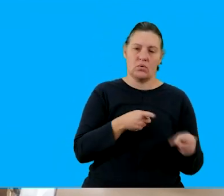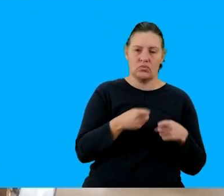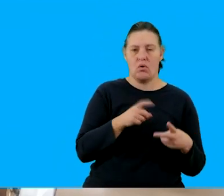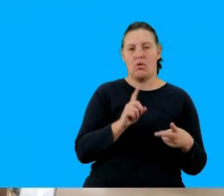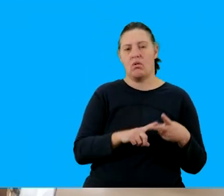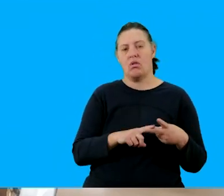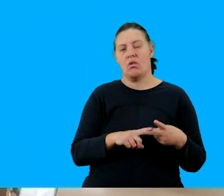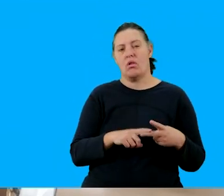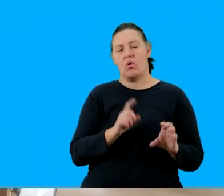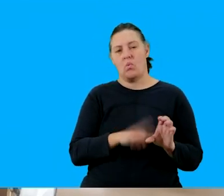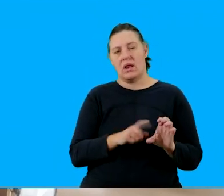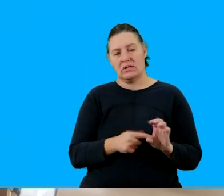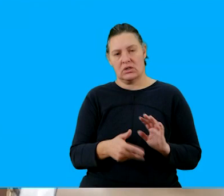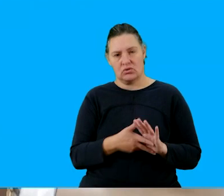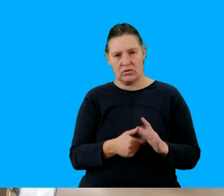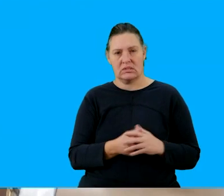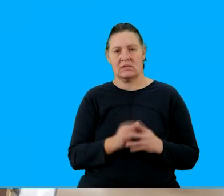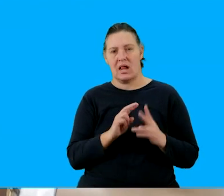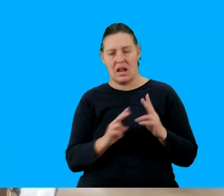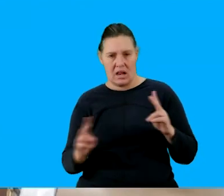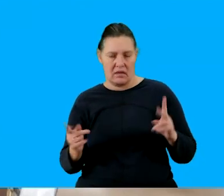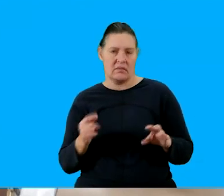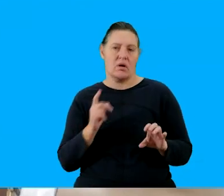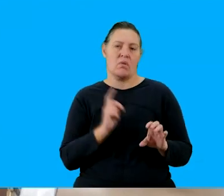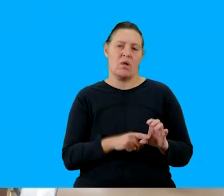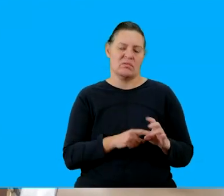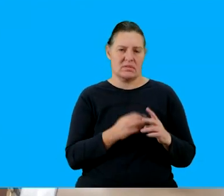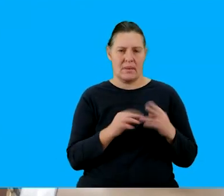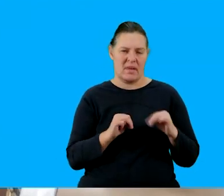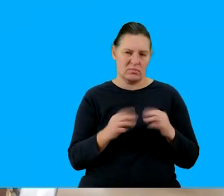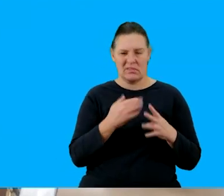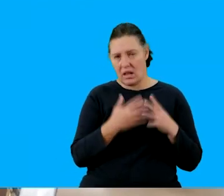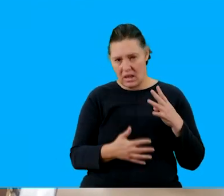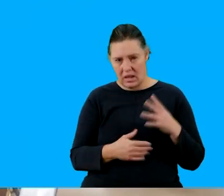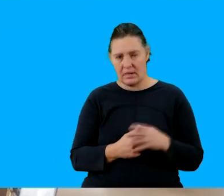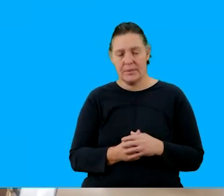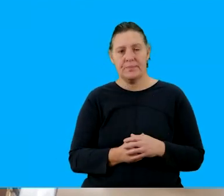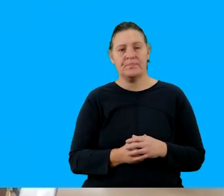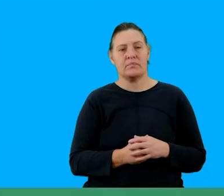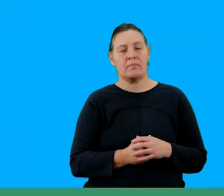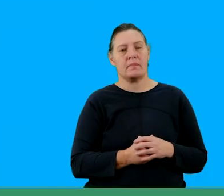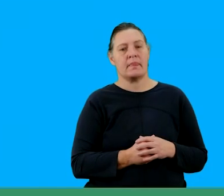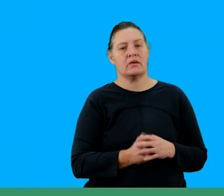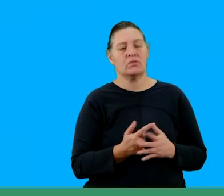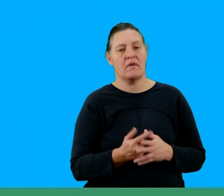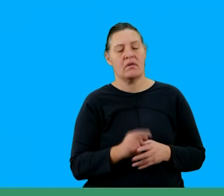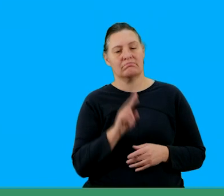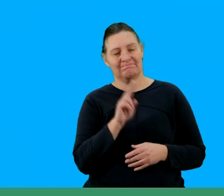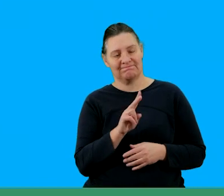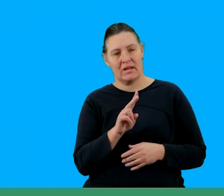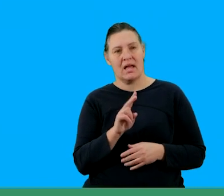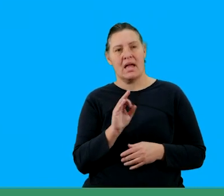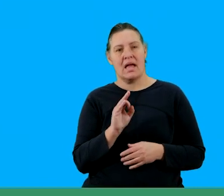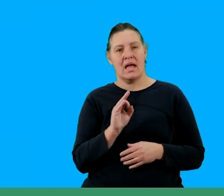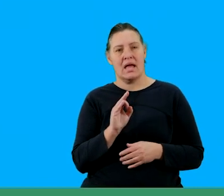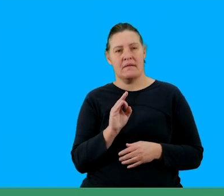quality assurance, and quality performance, together with quality management. So when you are looking into Fancy